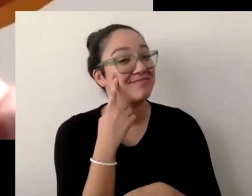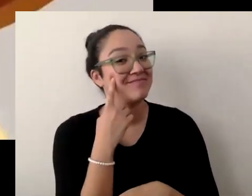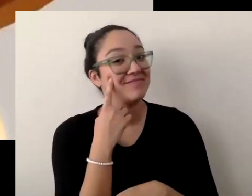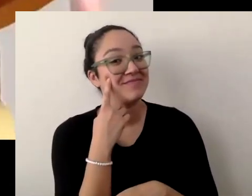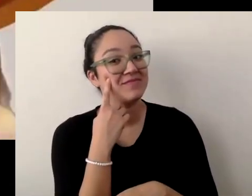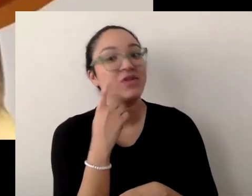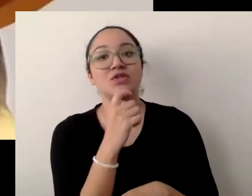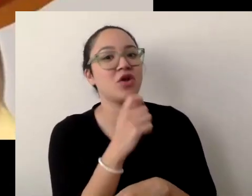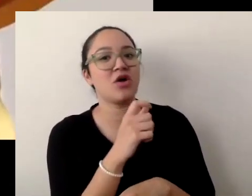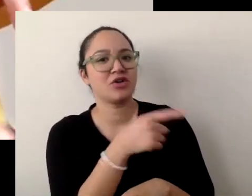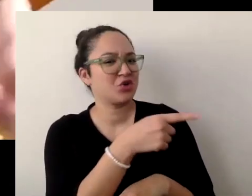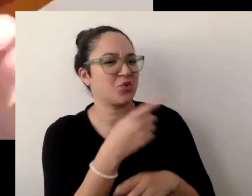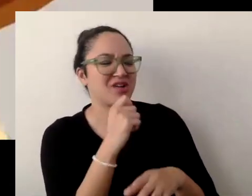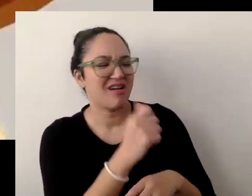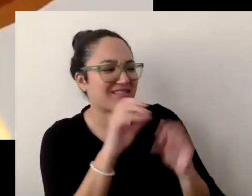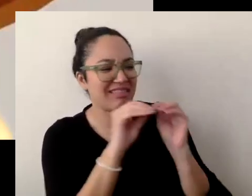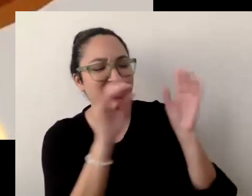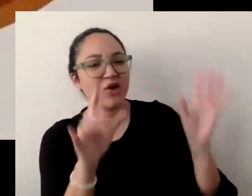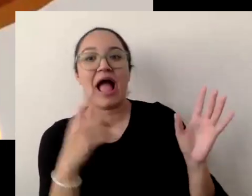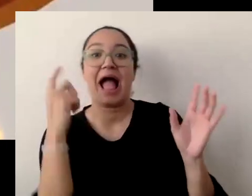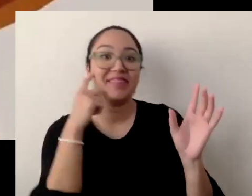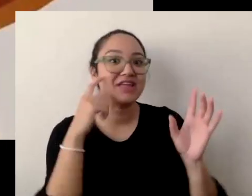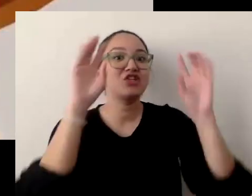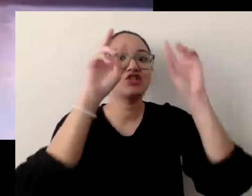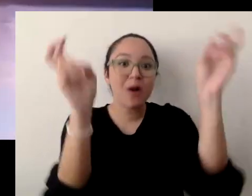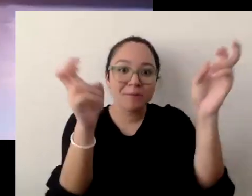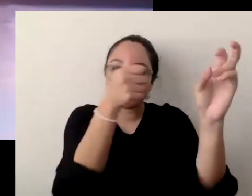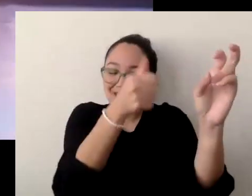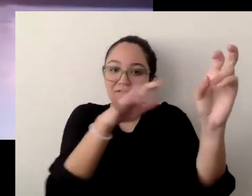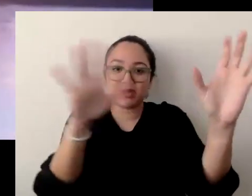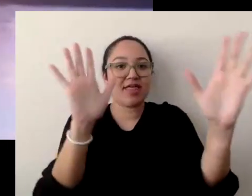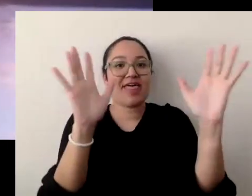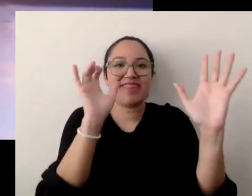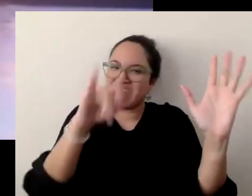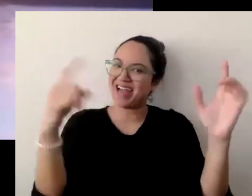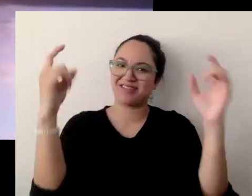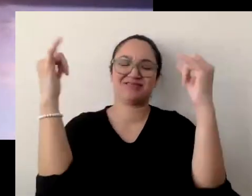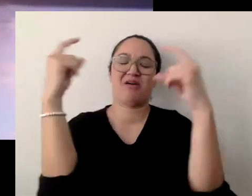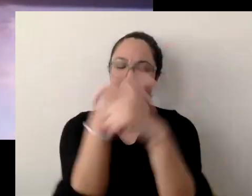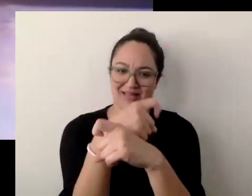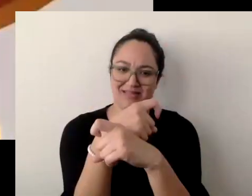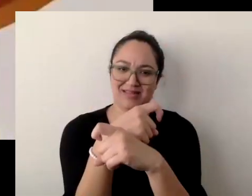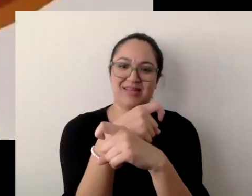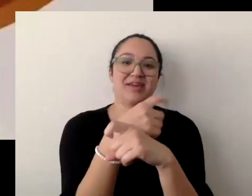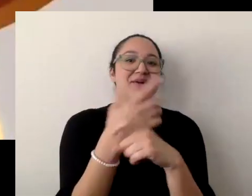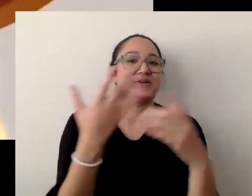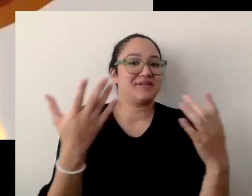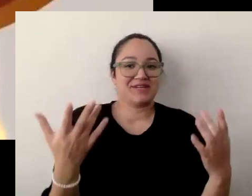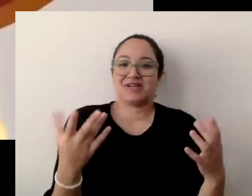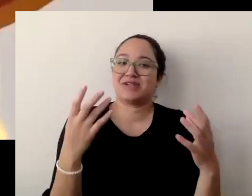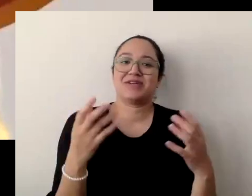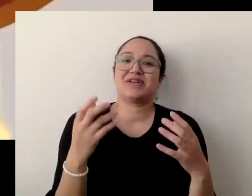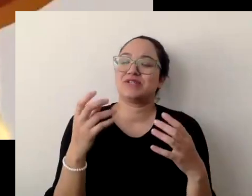you were not clear enough, it's that the topic itself is yes. complex and there is so much